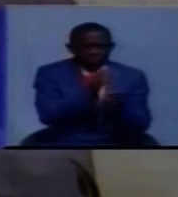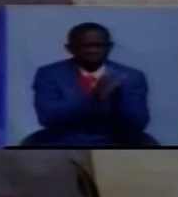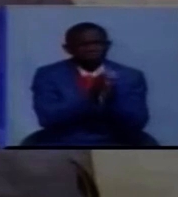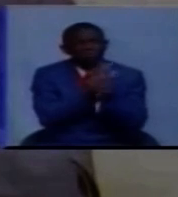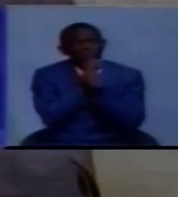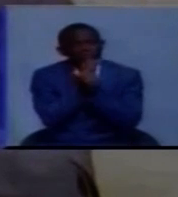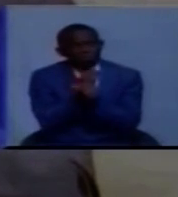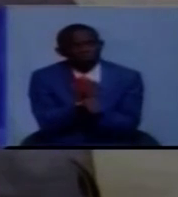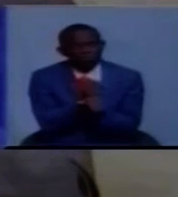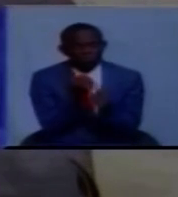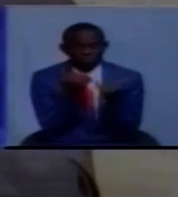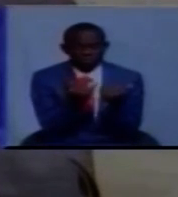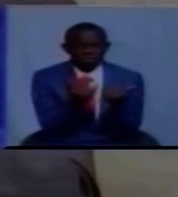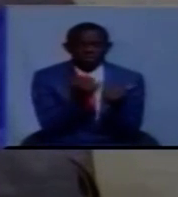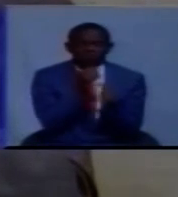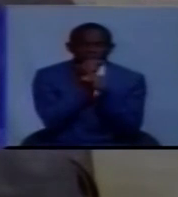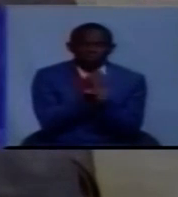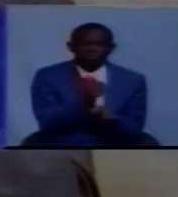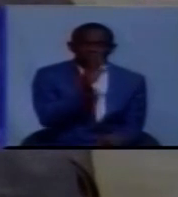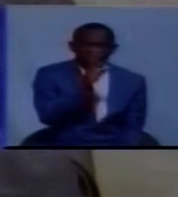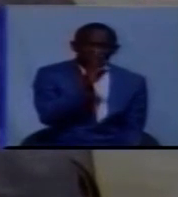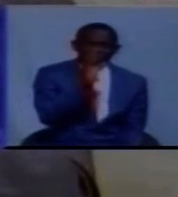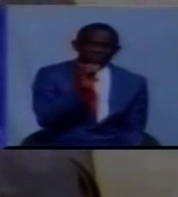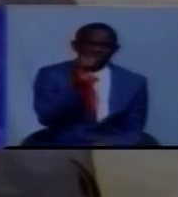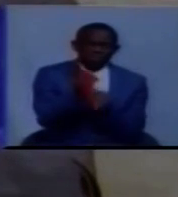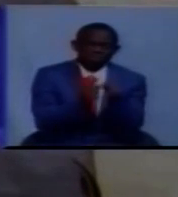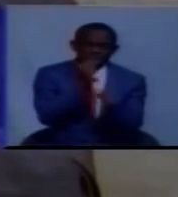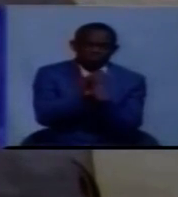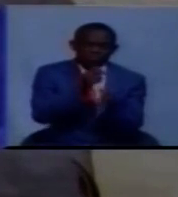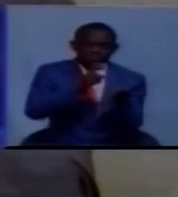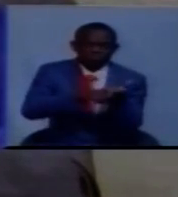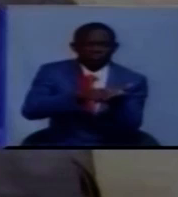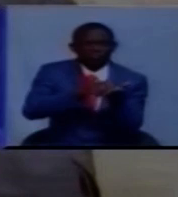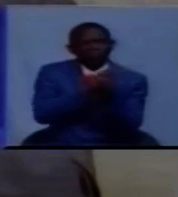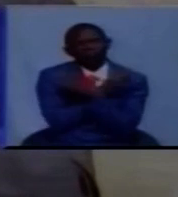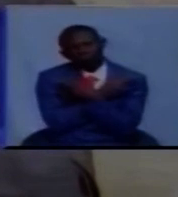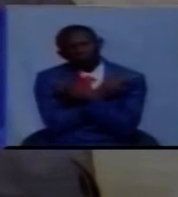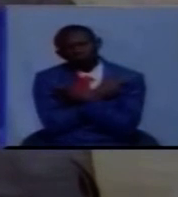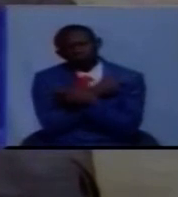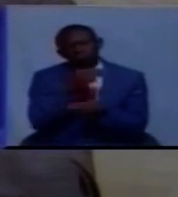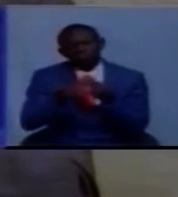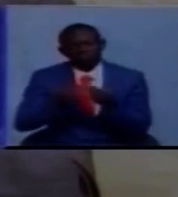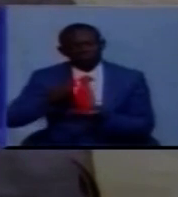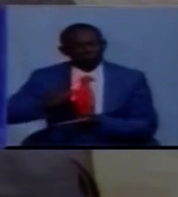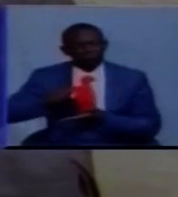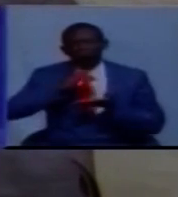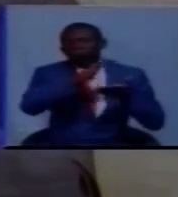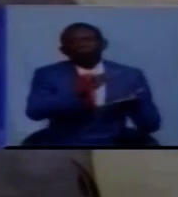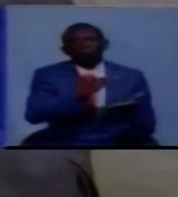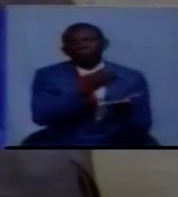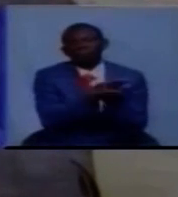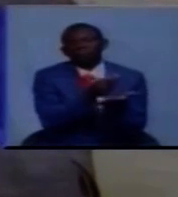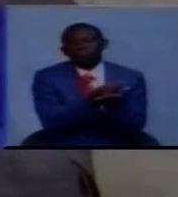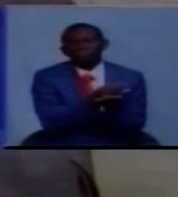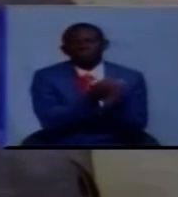is 60, and you start work at the age of 25, you know that you have a working life of 35 years. So during